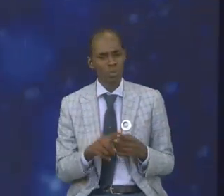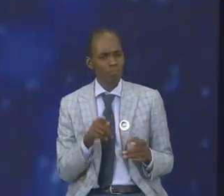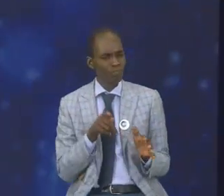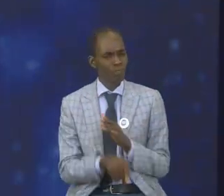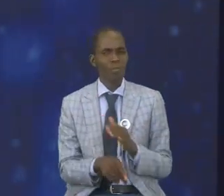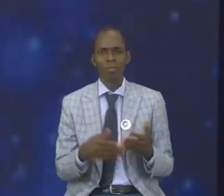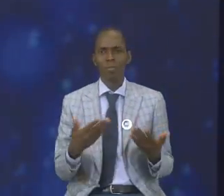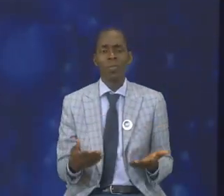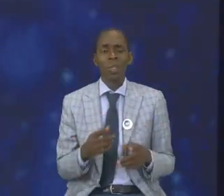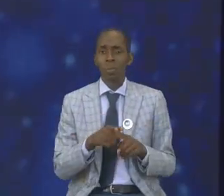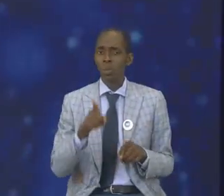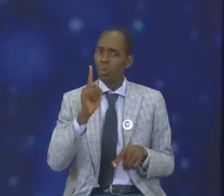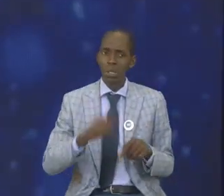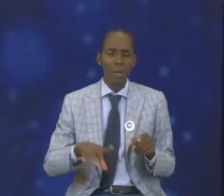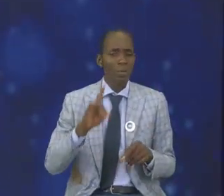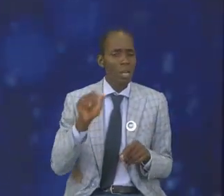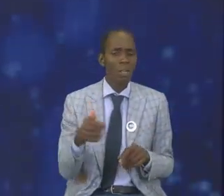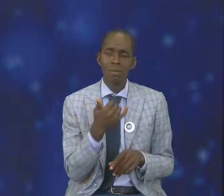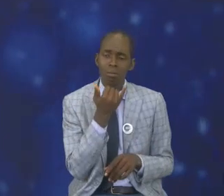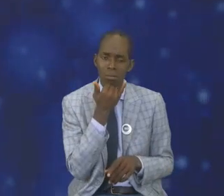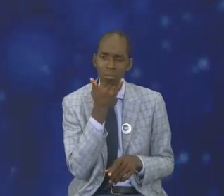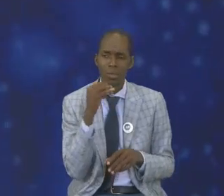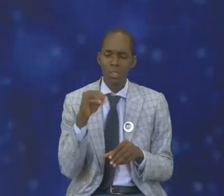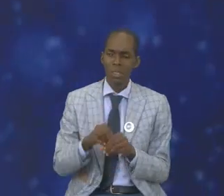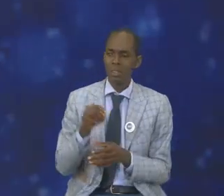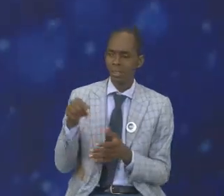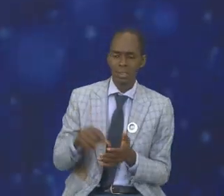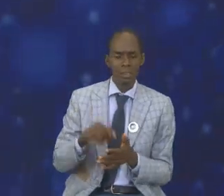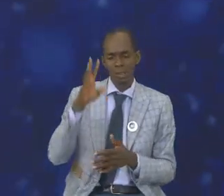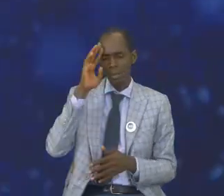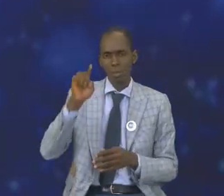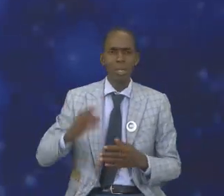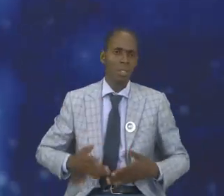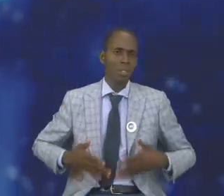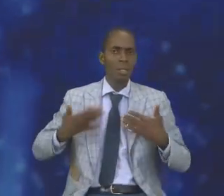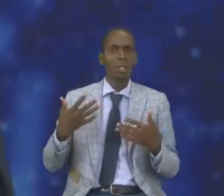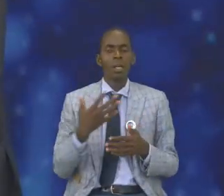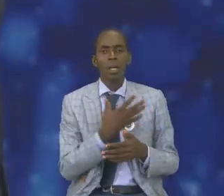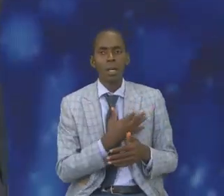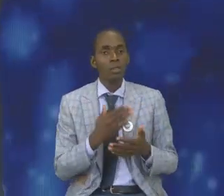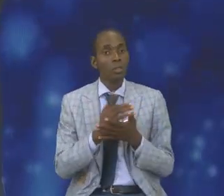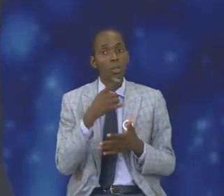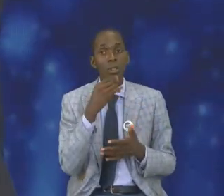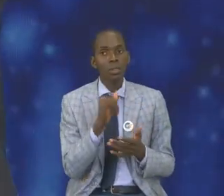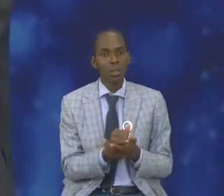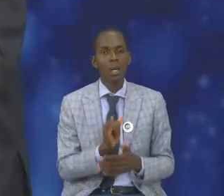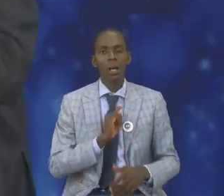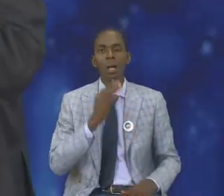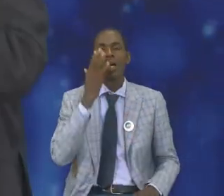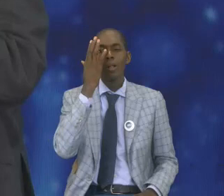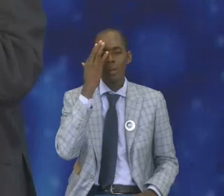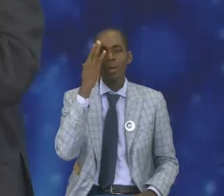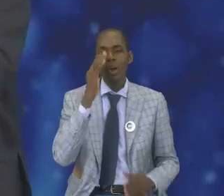any flaw, any fault, any falsehood in his life. And somebody said, I know how we can catch him.